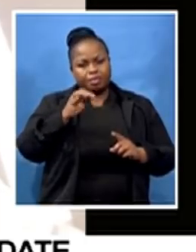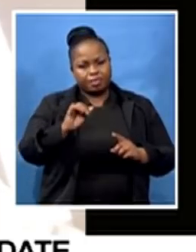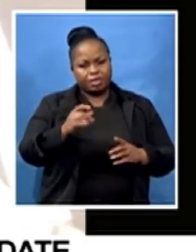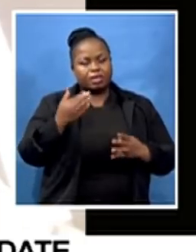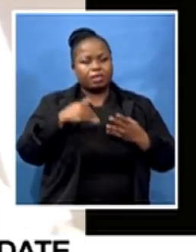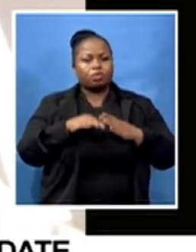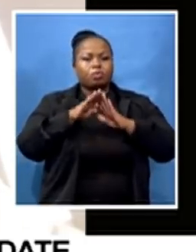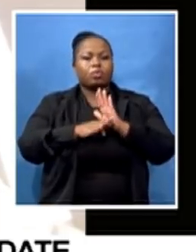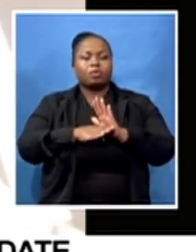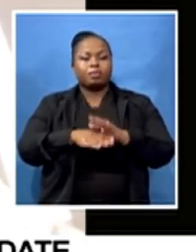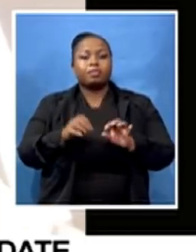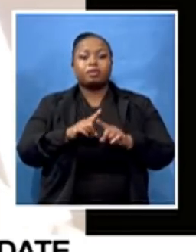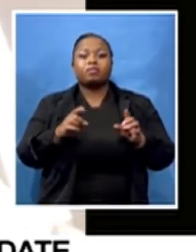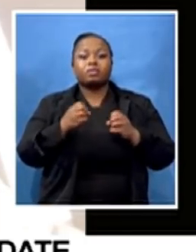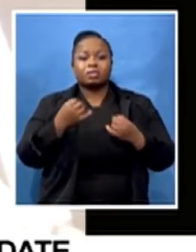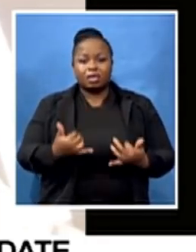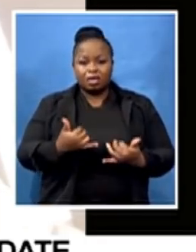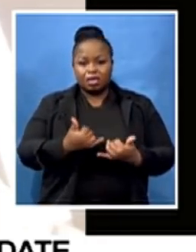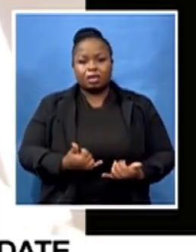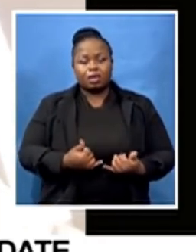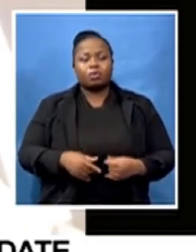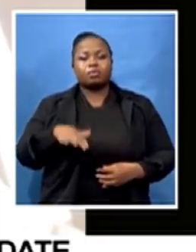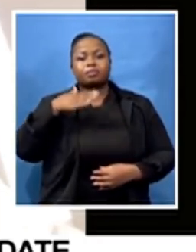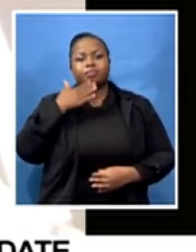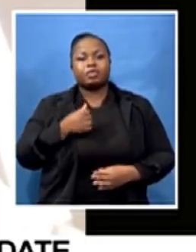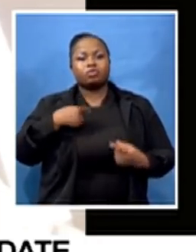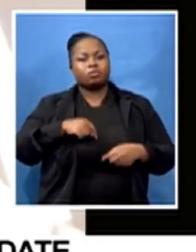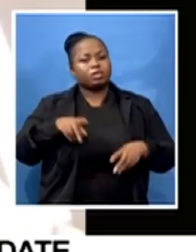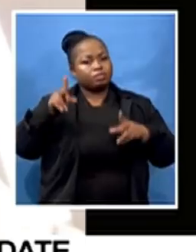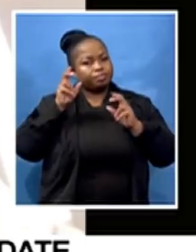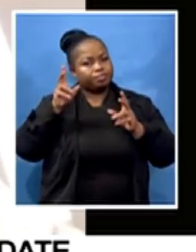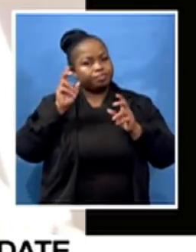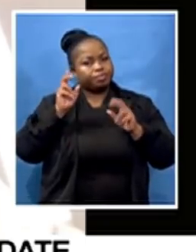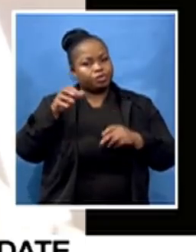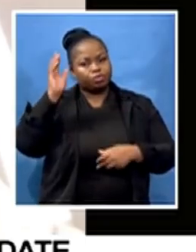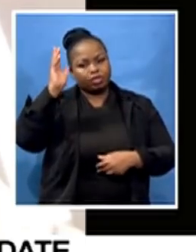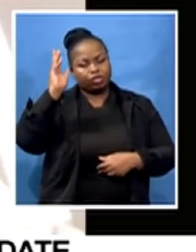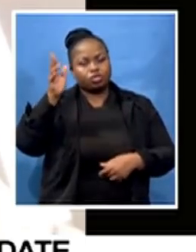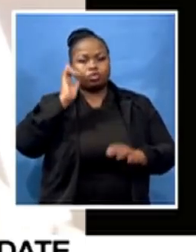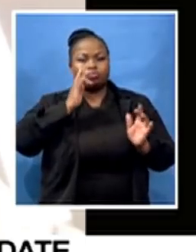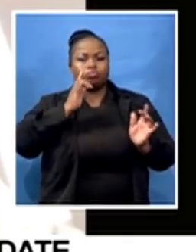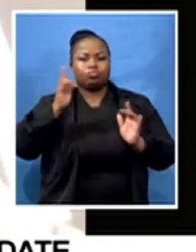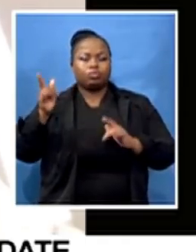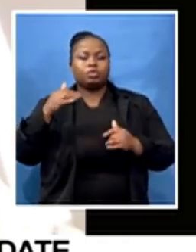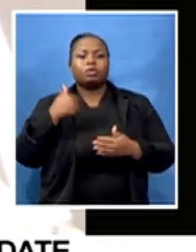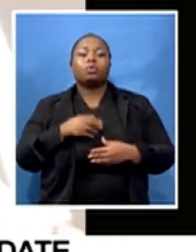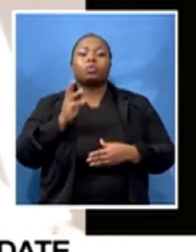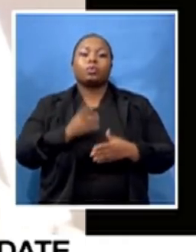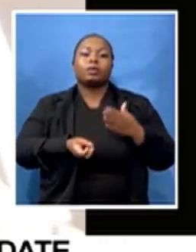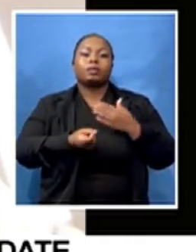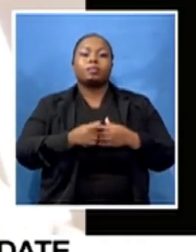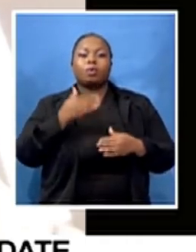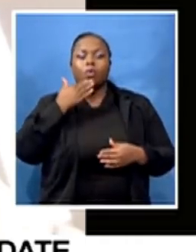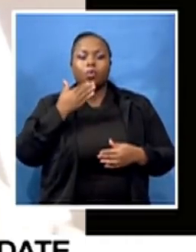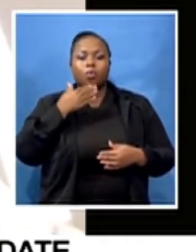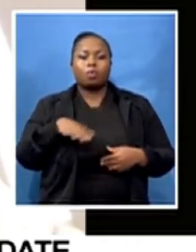allow ourselves to listen to the presentations and to watch the presentations that will be done by the Honorable Ministers? We will now give over to